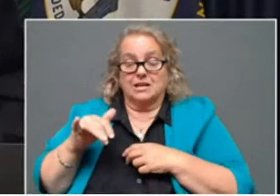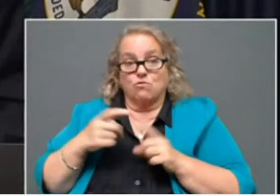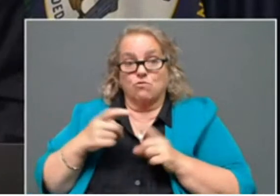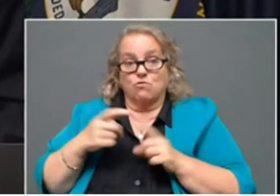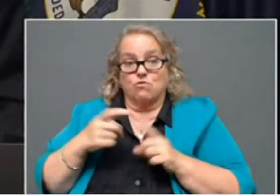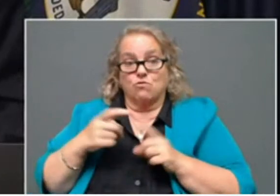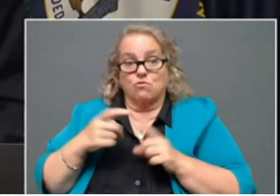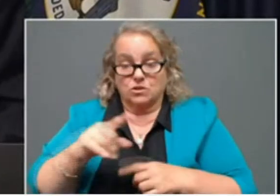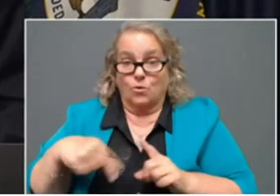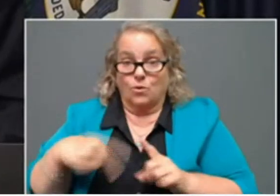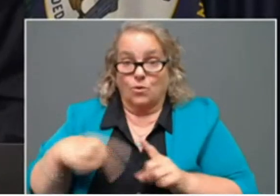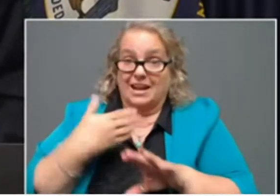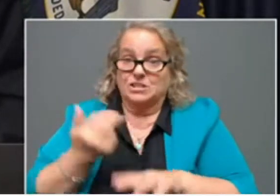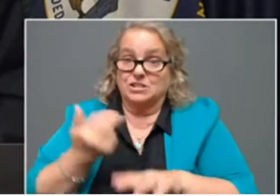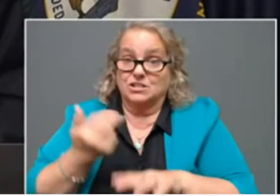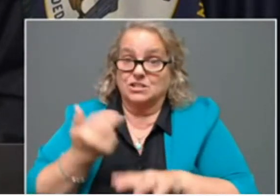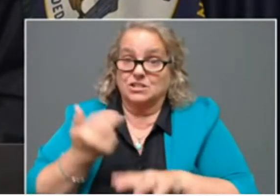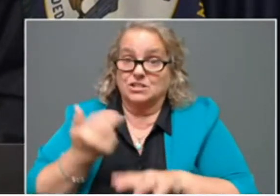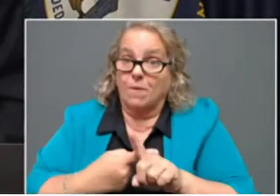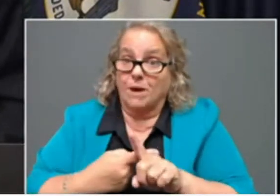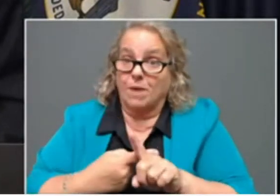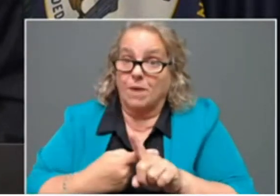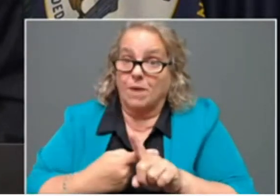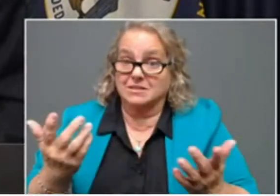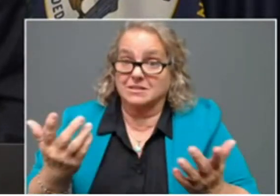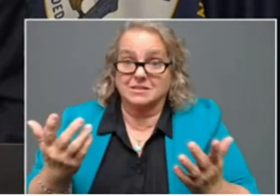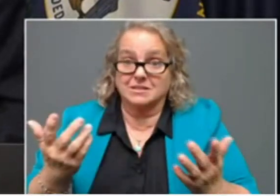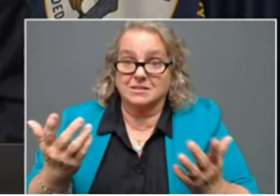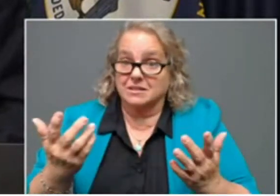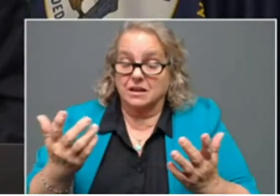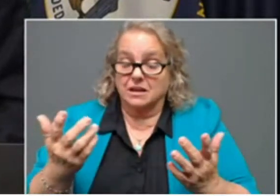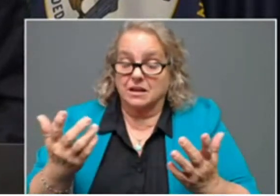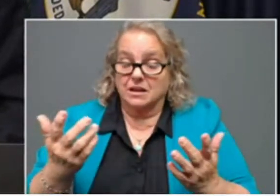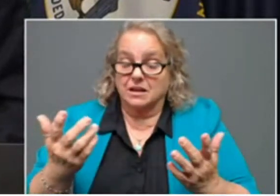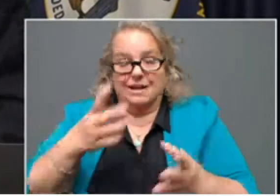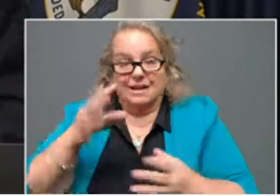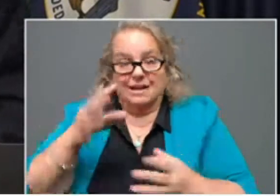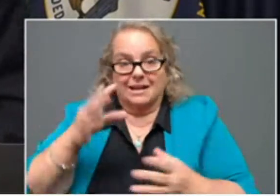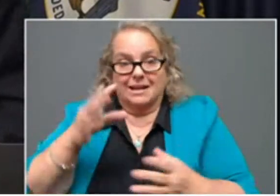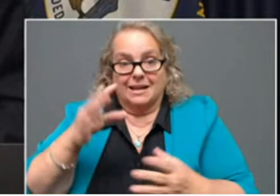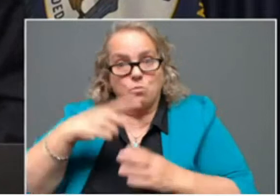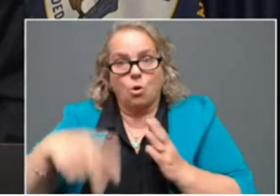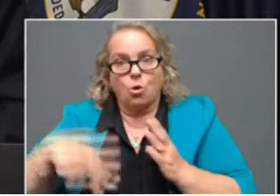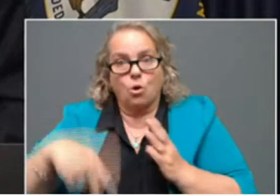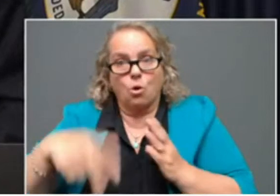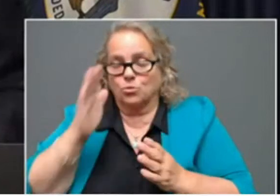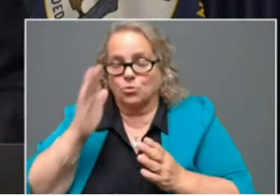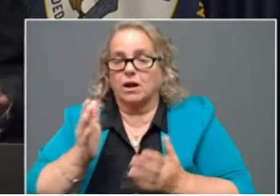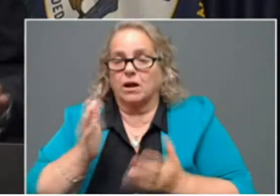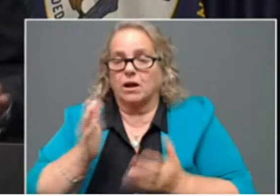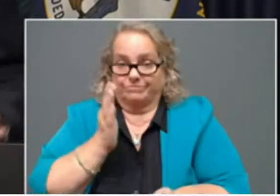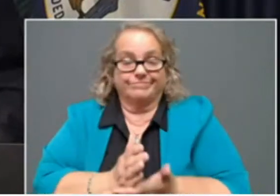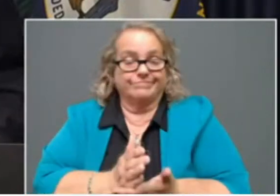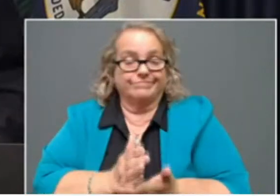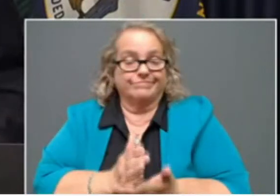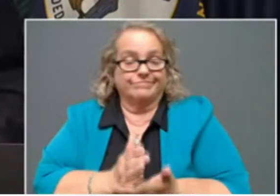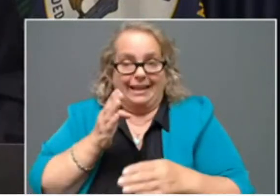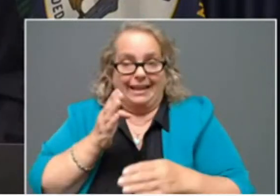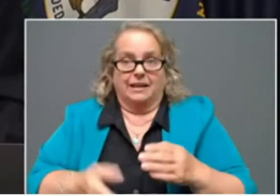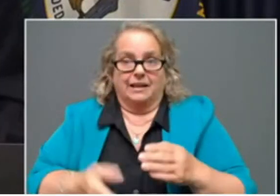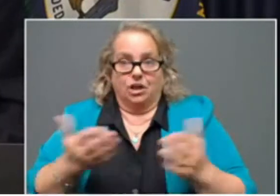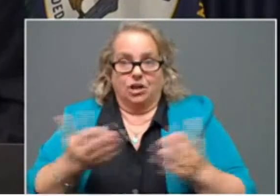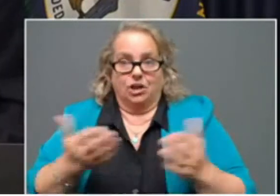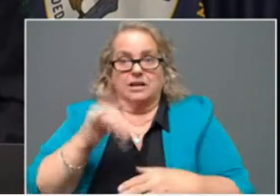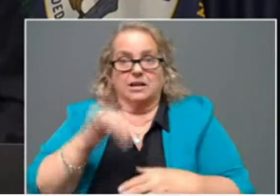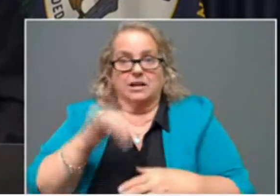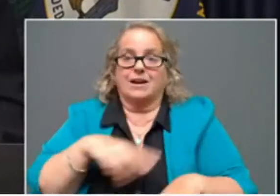months? Well, a number of federal programs are going to end either here in Kentucky and nationwide. Certainly,